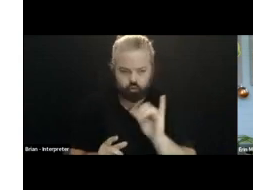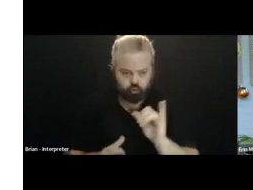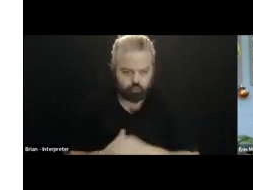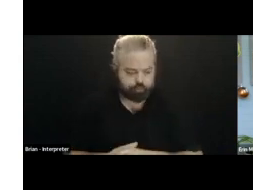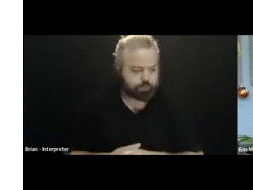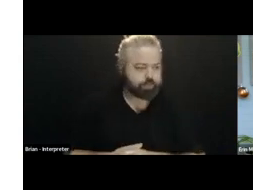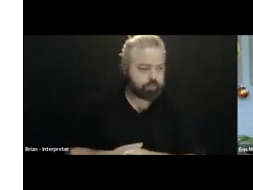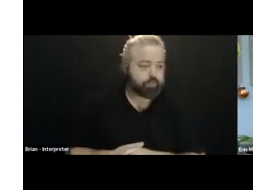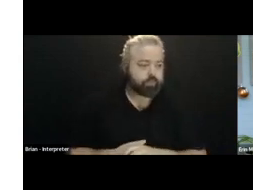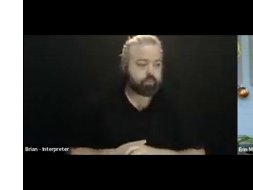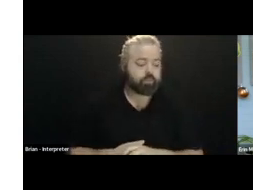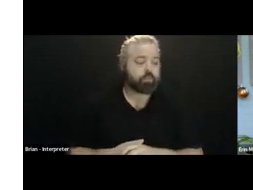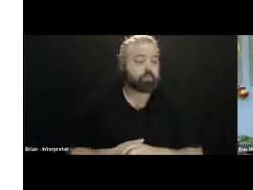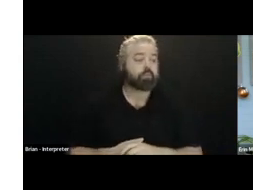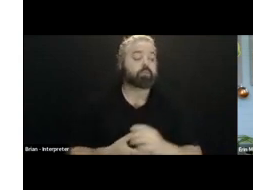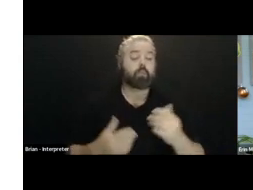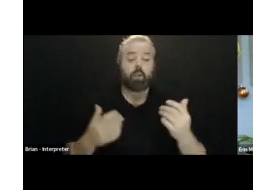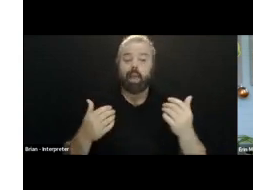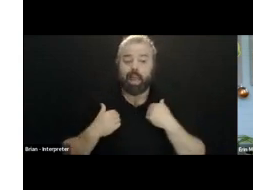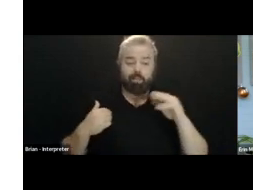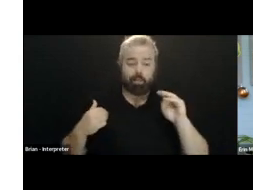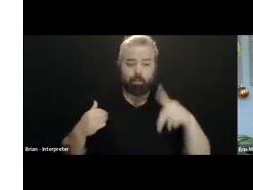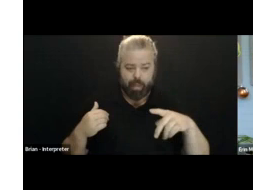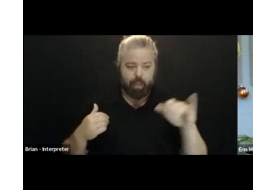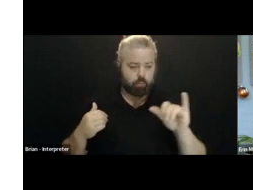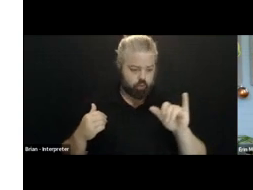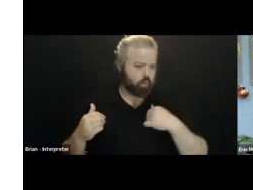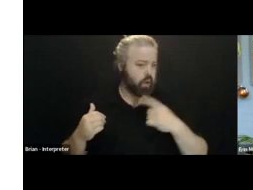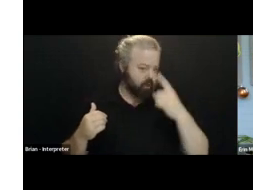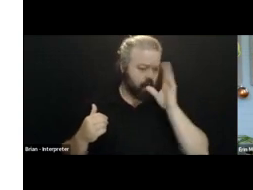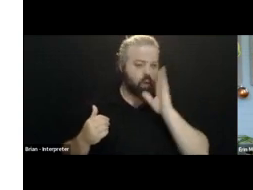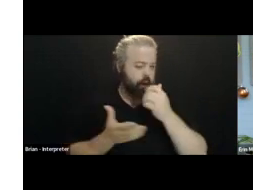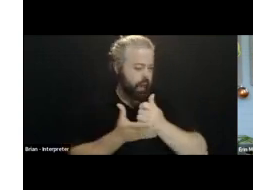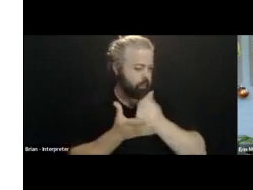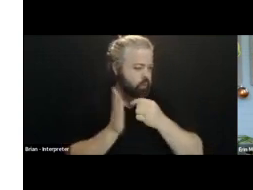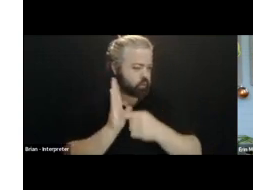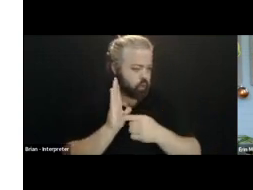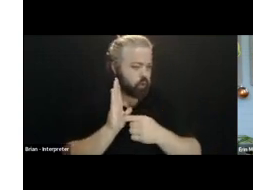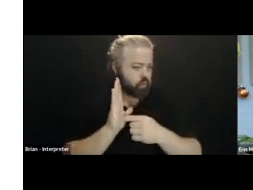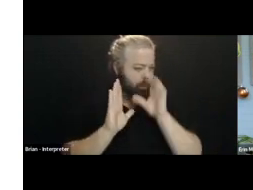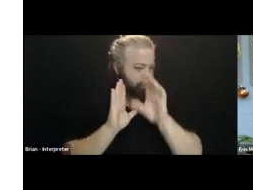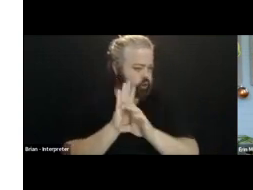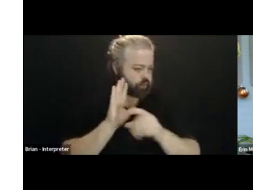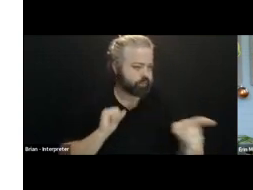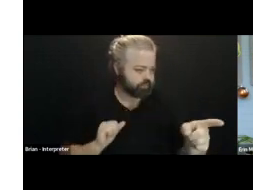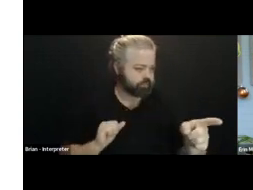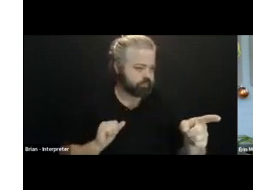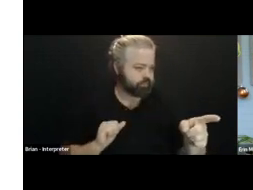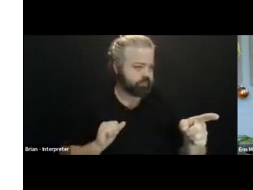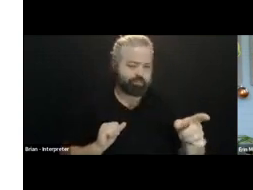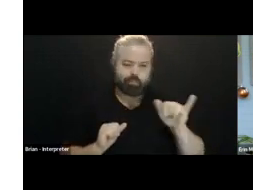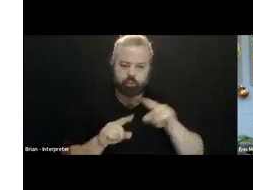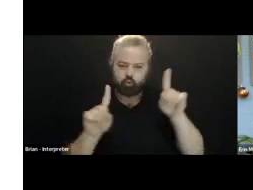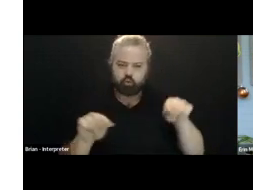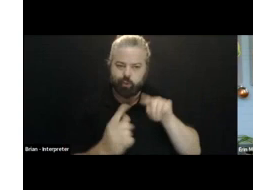I also have a Mac, so I thought it might be helpful to give you a screenshot of what that looks like as well. So here's a screenshot of my